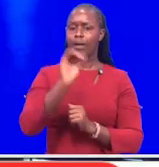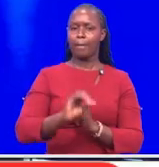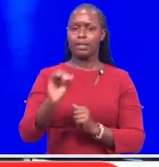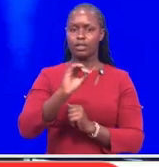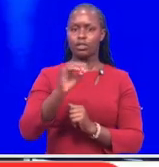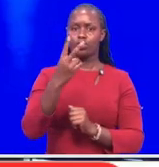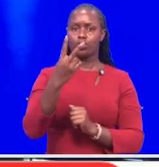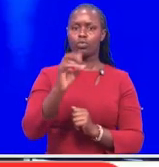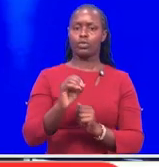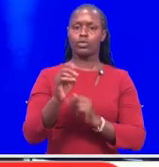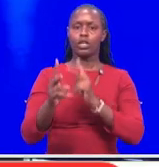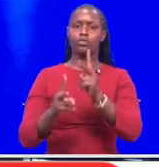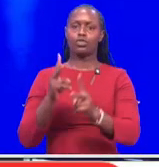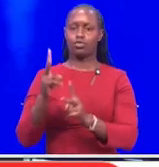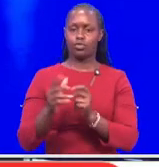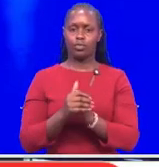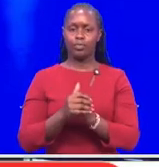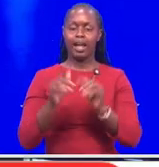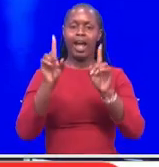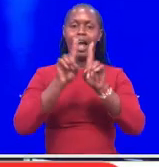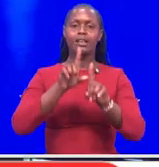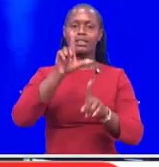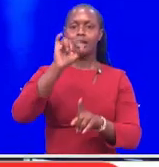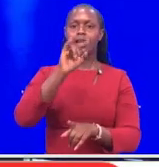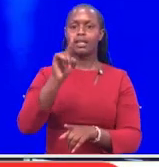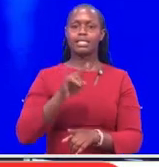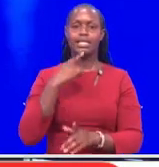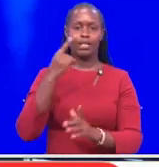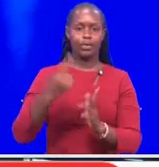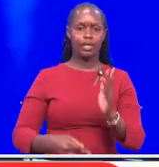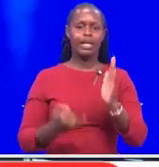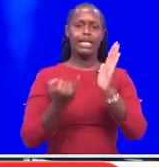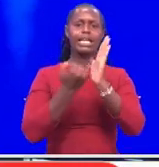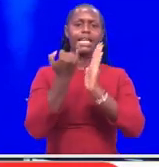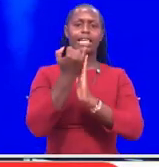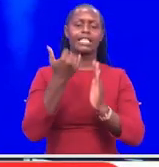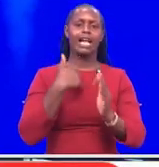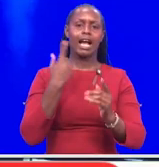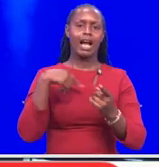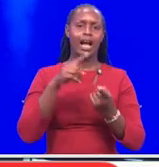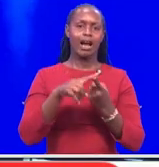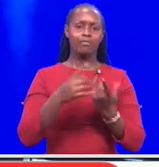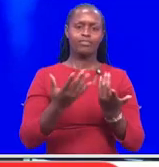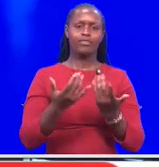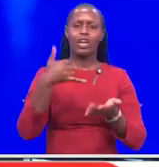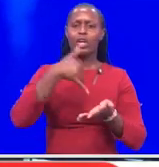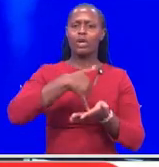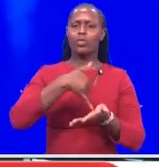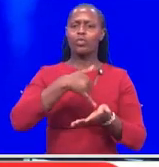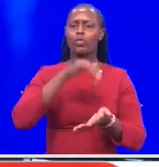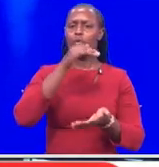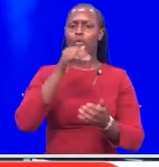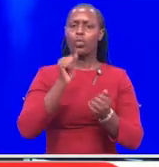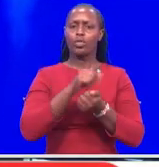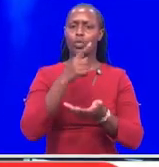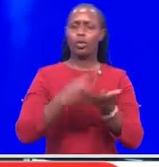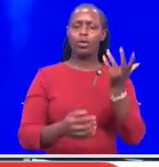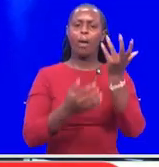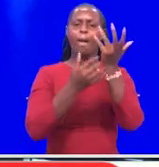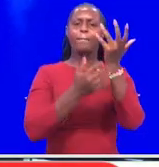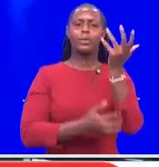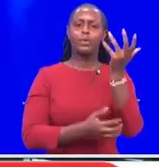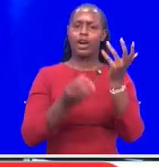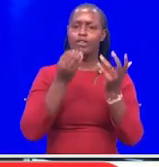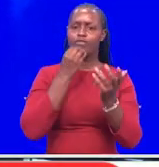2022. And as Elizabeth Atieno reports, this rise has been attributed to poor diet and to poor dietary habits,